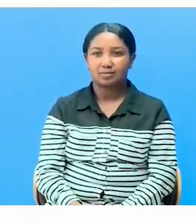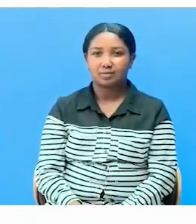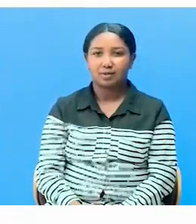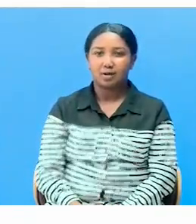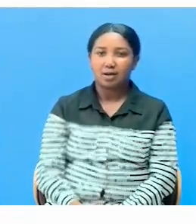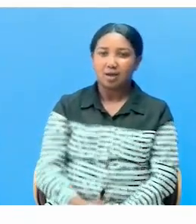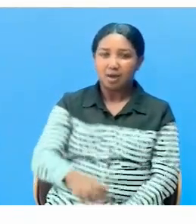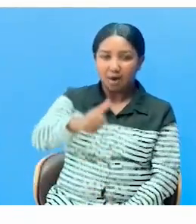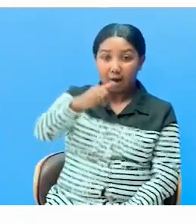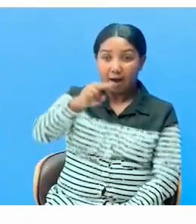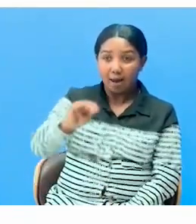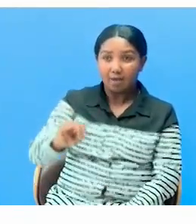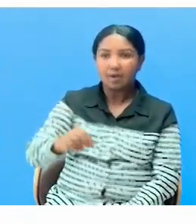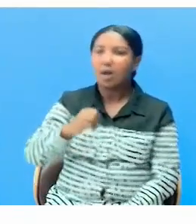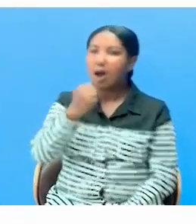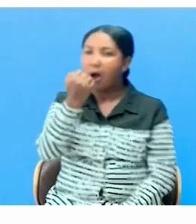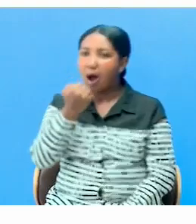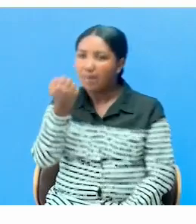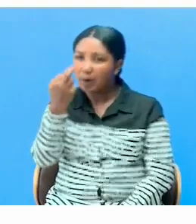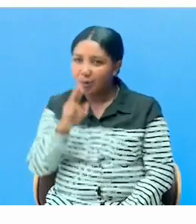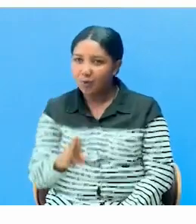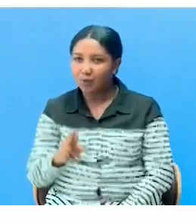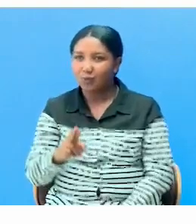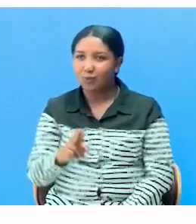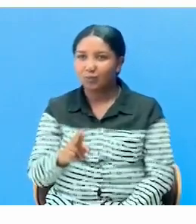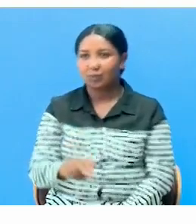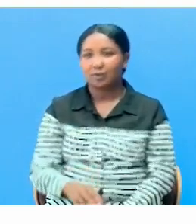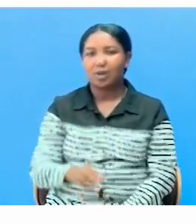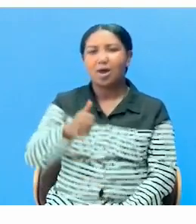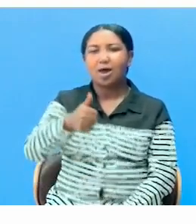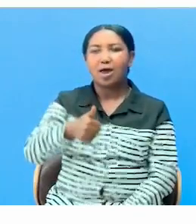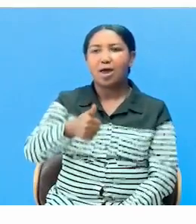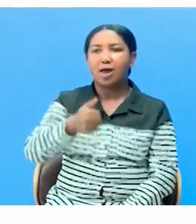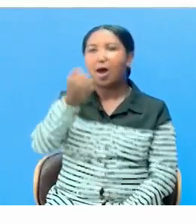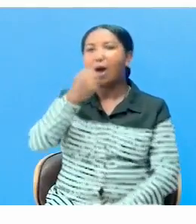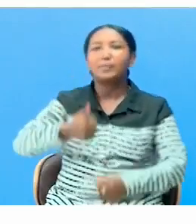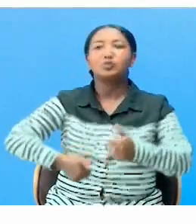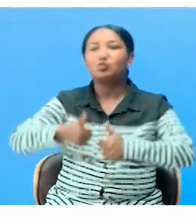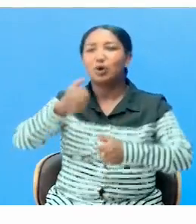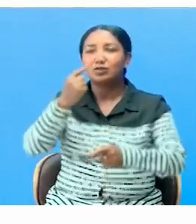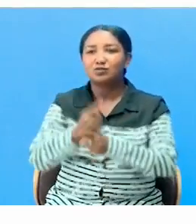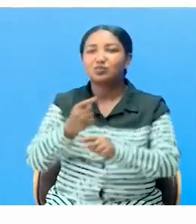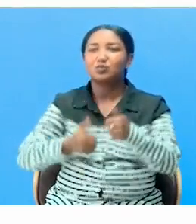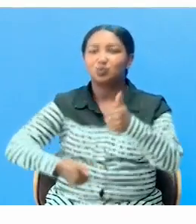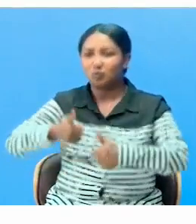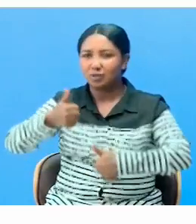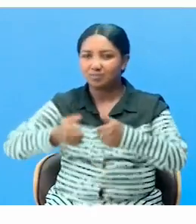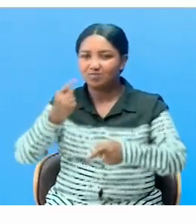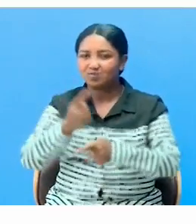An apple or an apple?